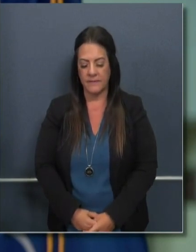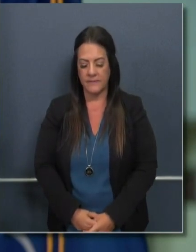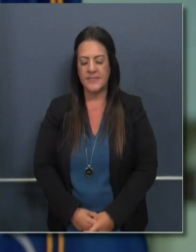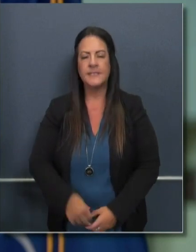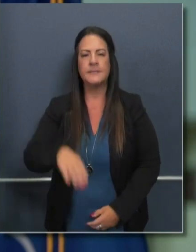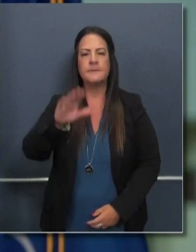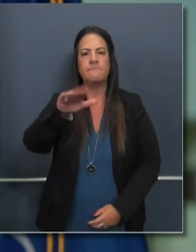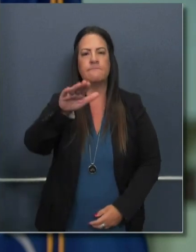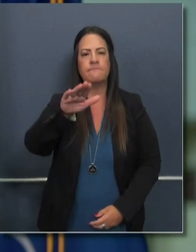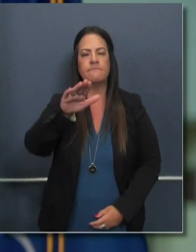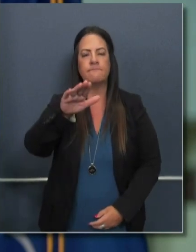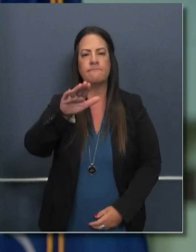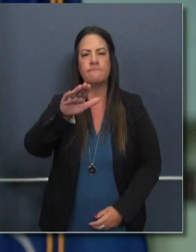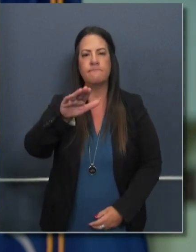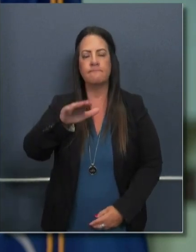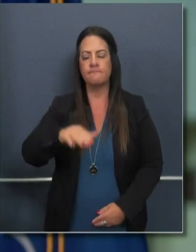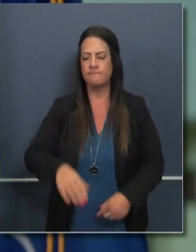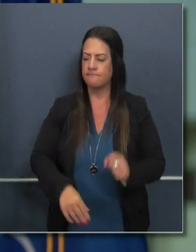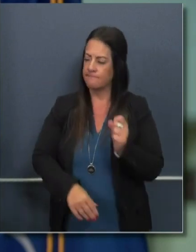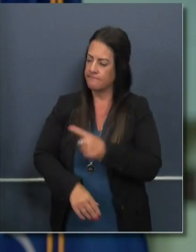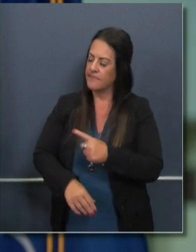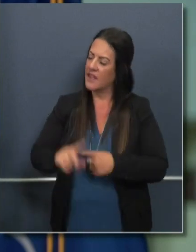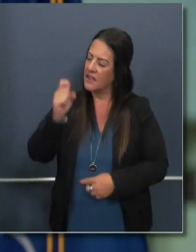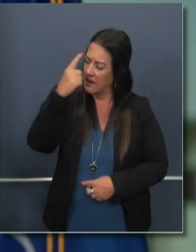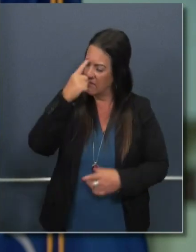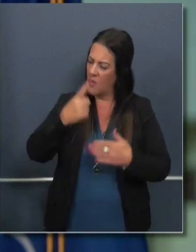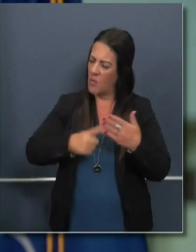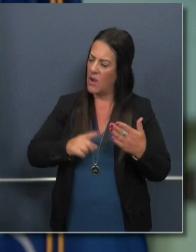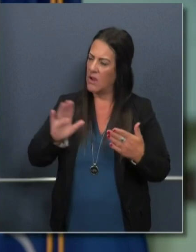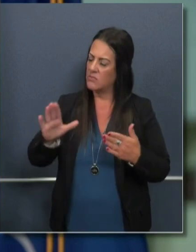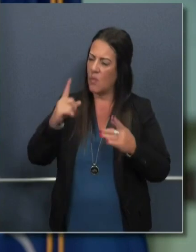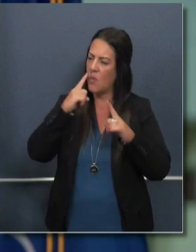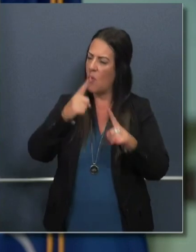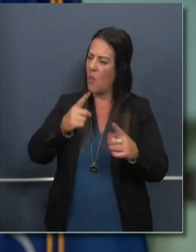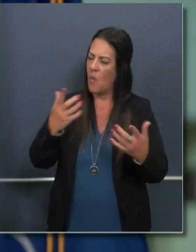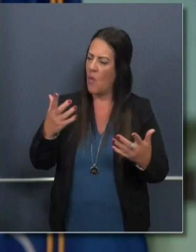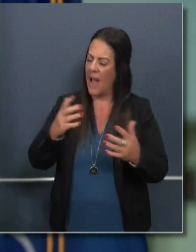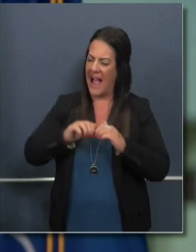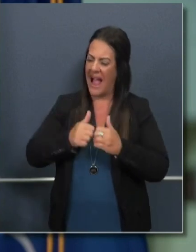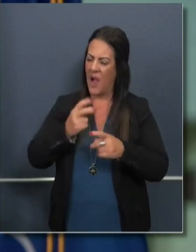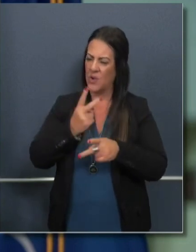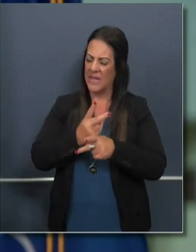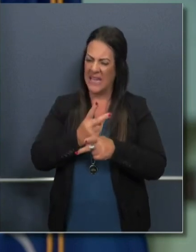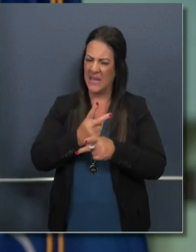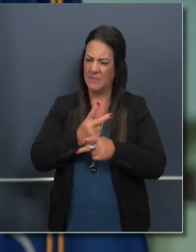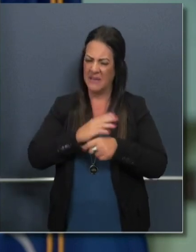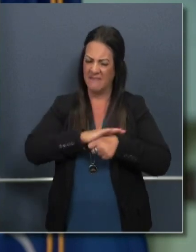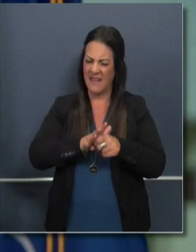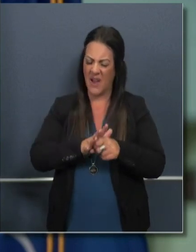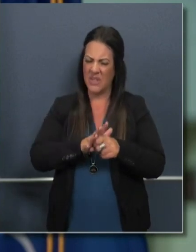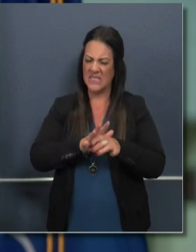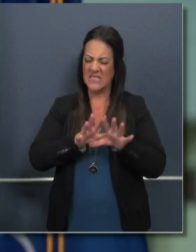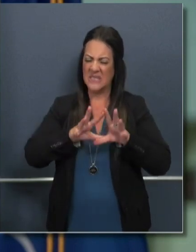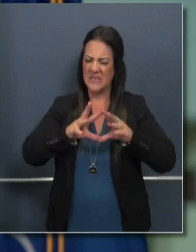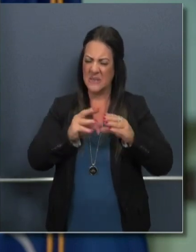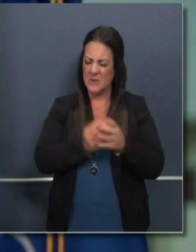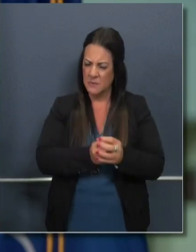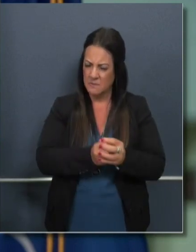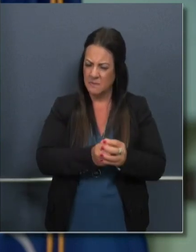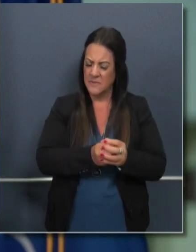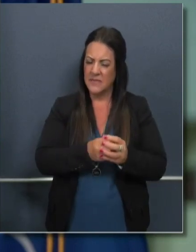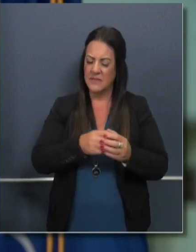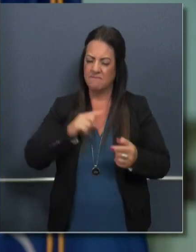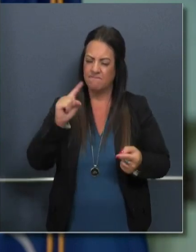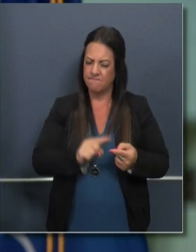Governor, one of the early goals in your 6 indicators for reopening was the ability to contain the virus. And so the data the state is